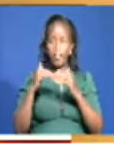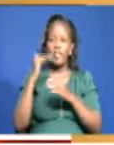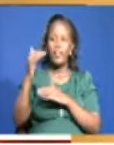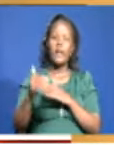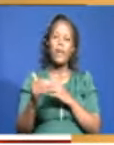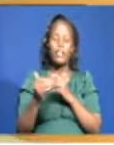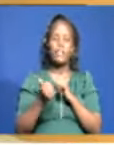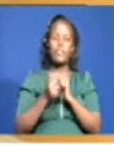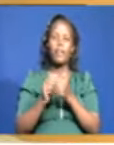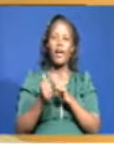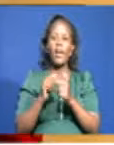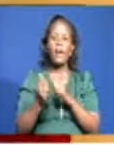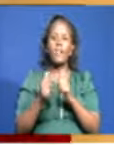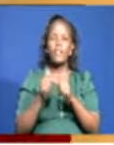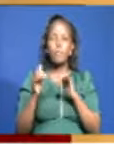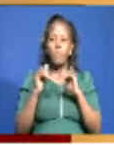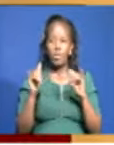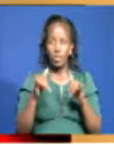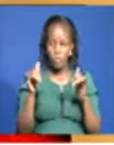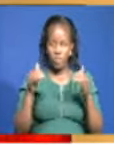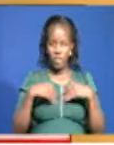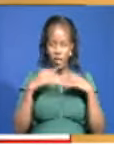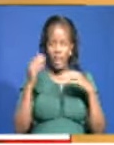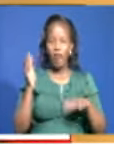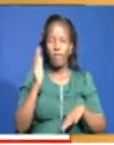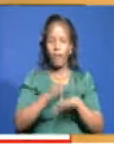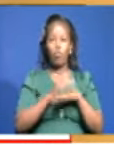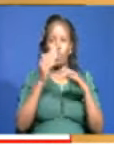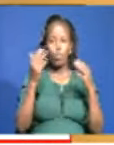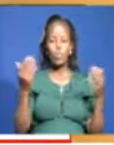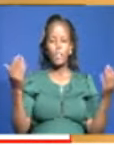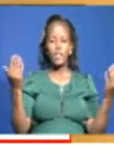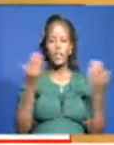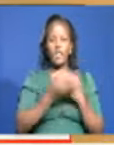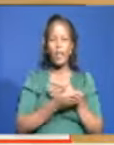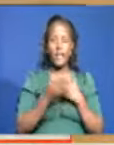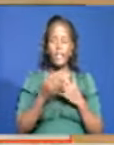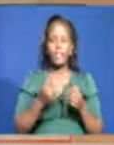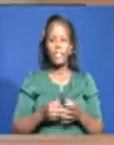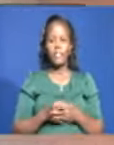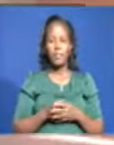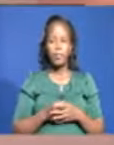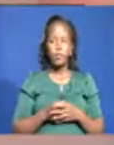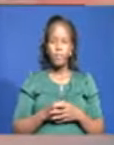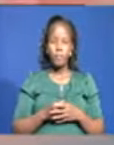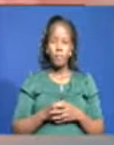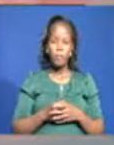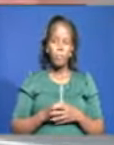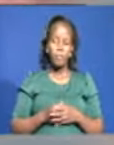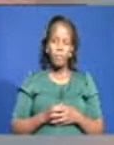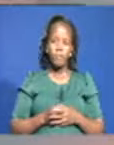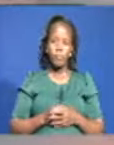Karen Kibet. Do have yourself a lovely night. My name is Betty Kiptum. Bye-bye.